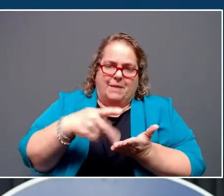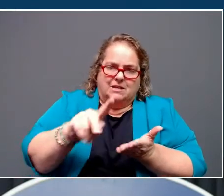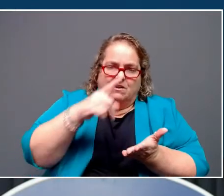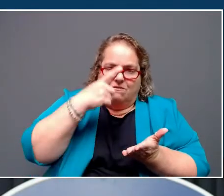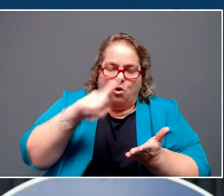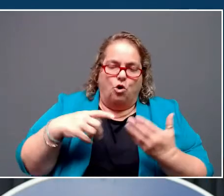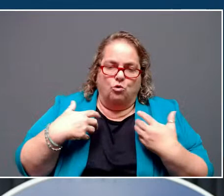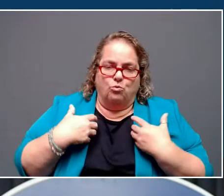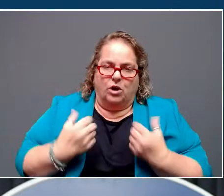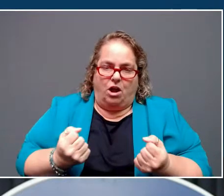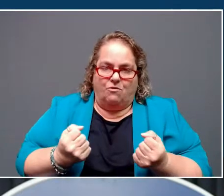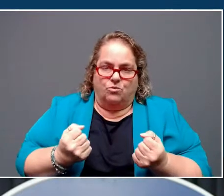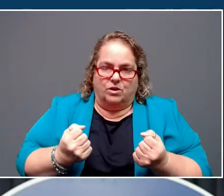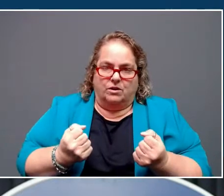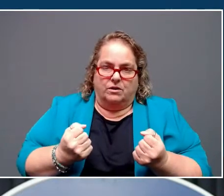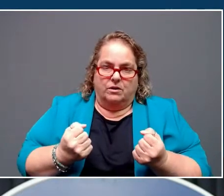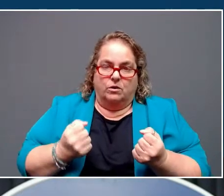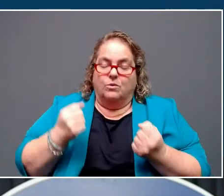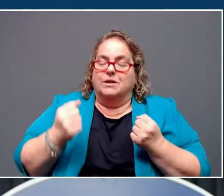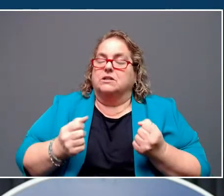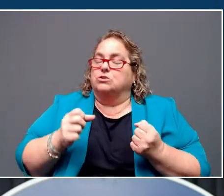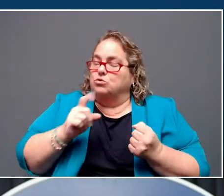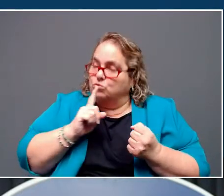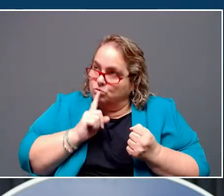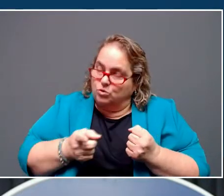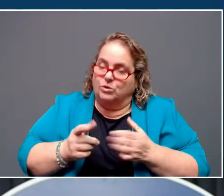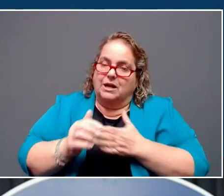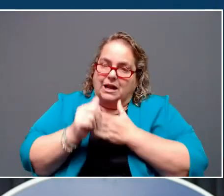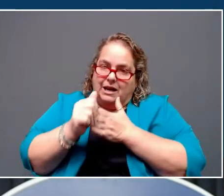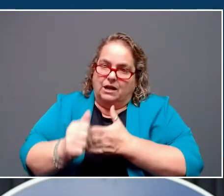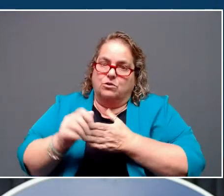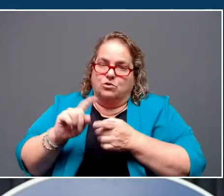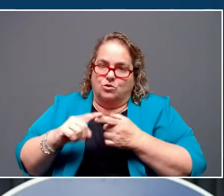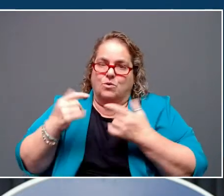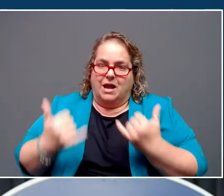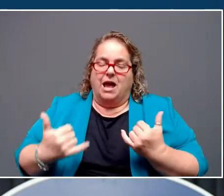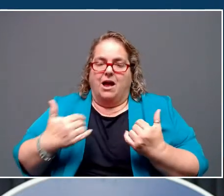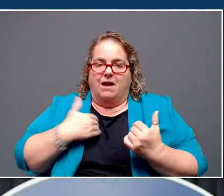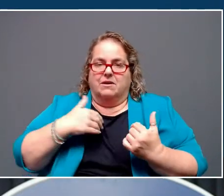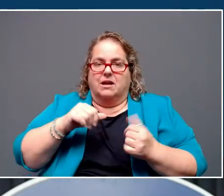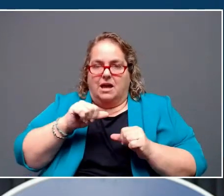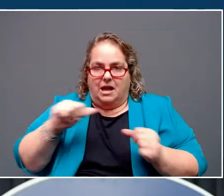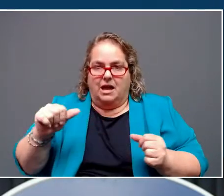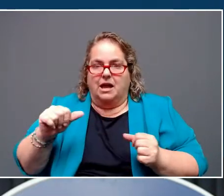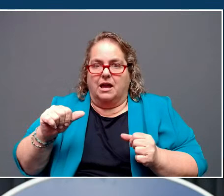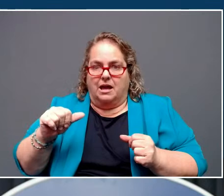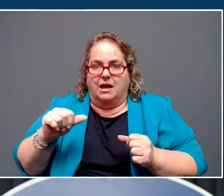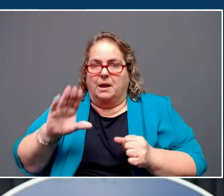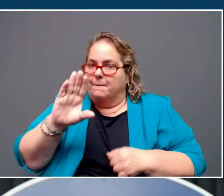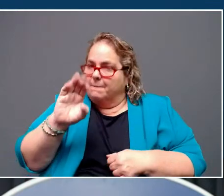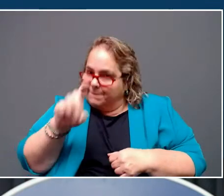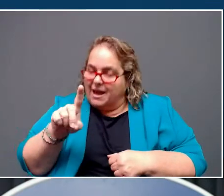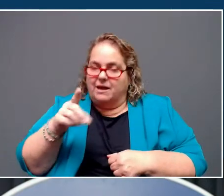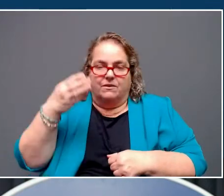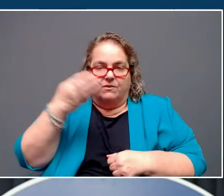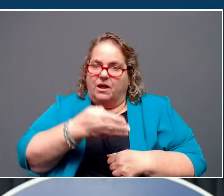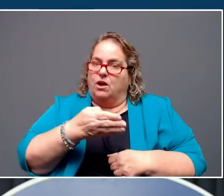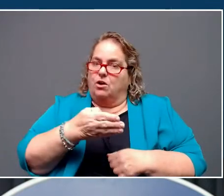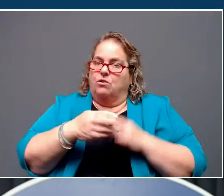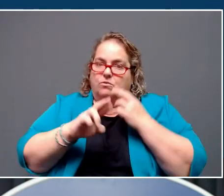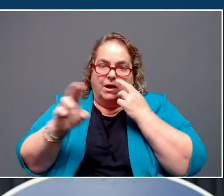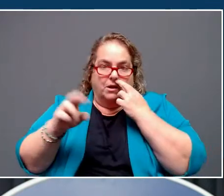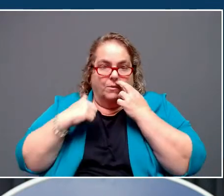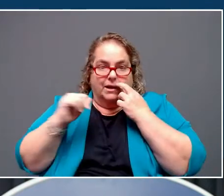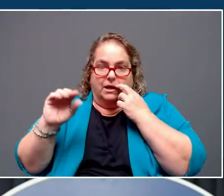has truly led to now having a bed. There is a bed out there that we can put somebody